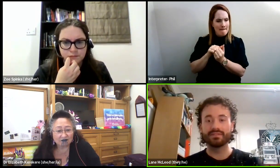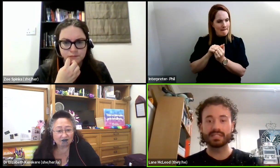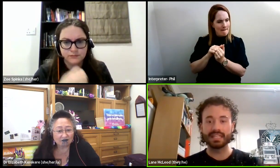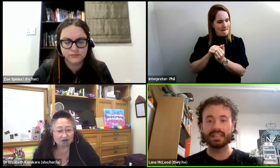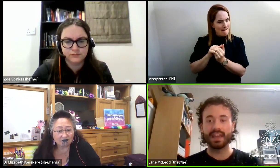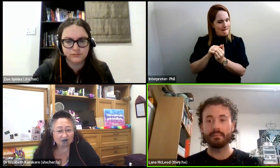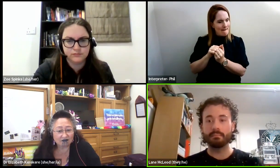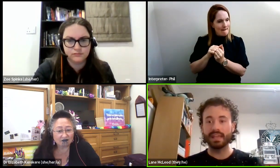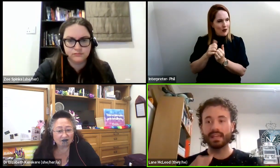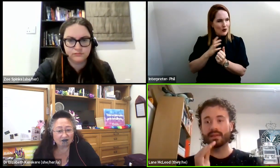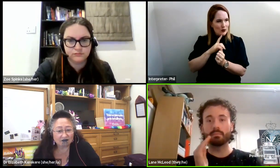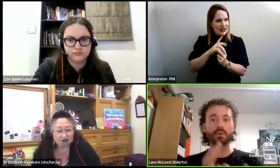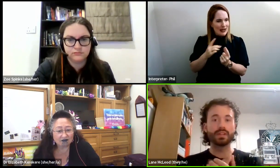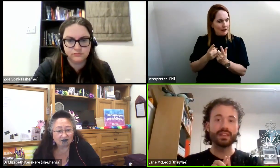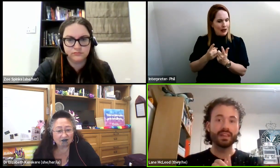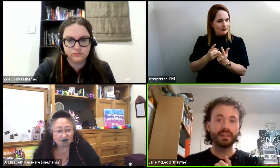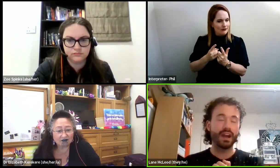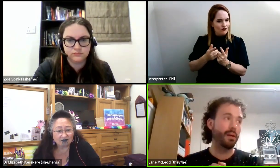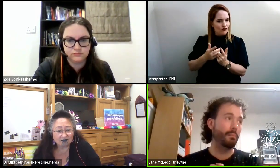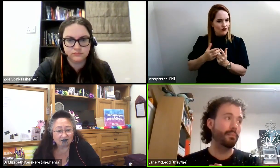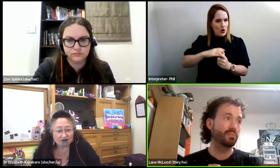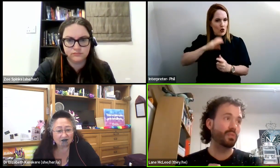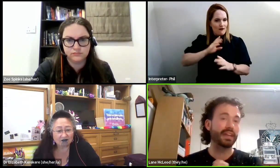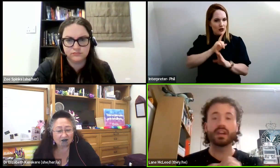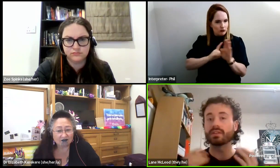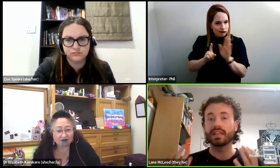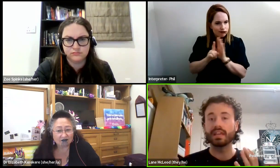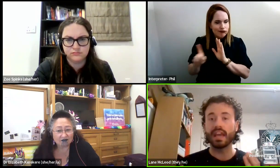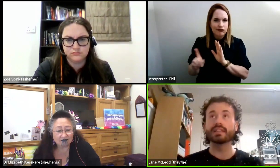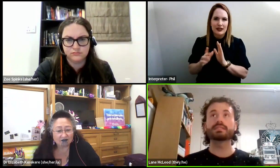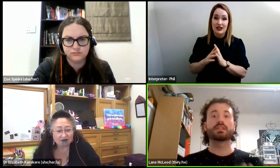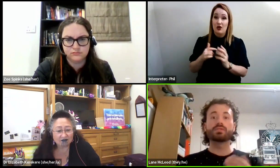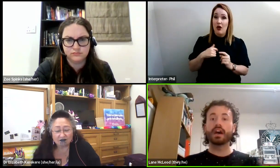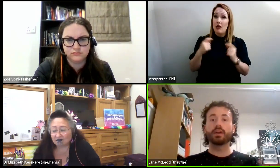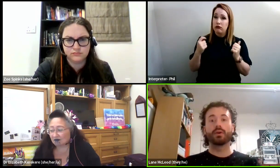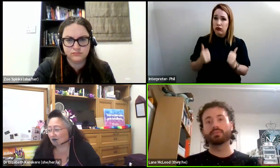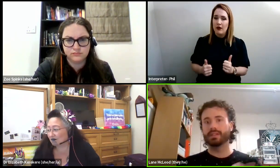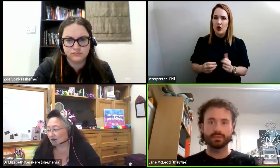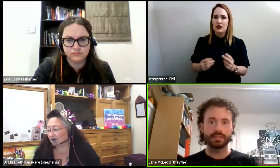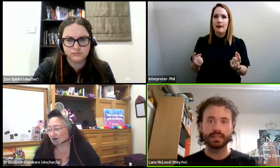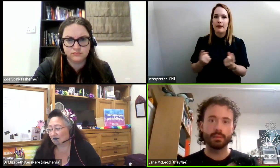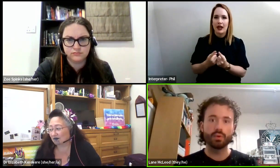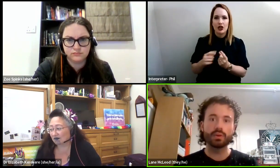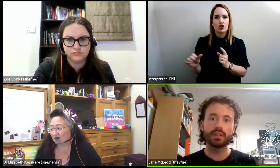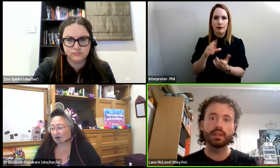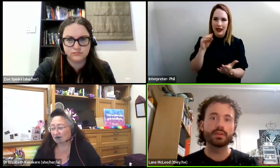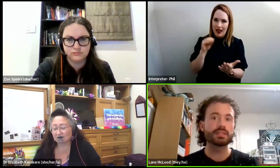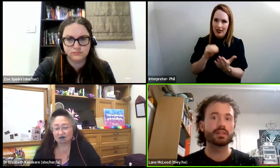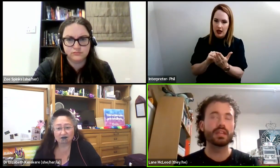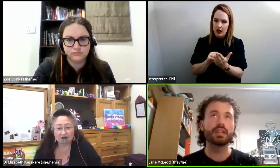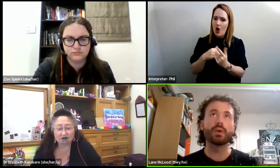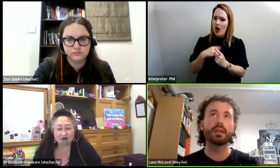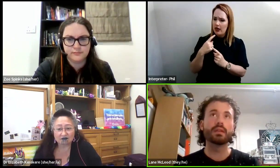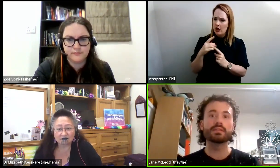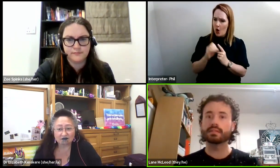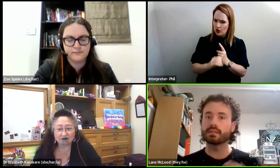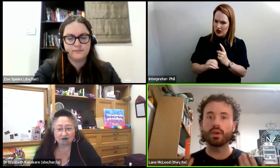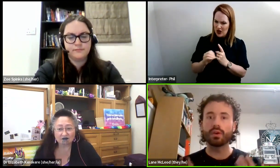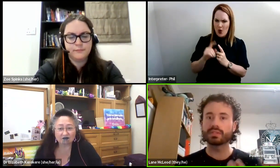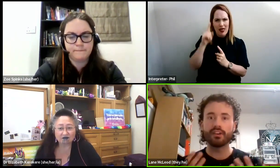So I would love to see that be put in there. Like currently, at least at Otago, I'm pretty sure it's the same at Auckland, there isn't